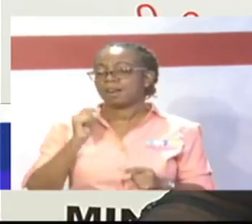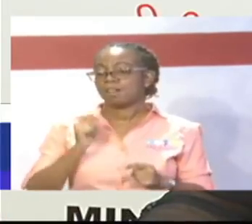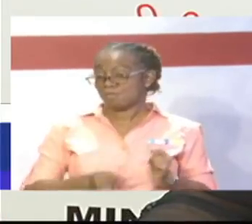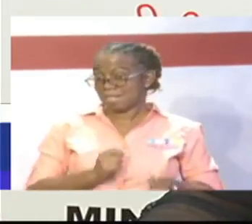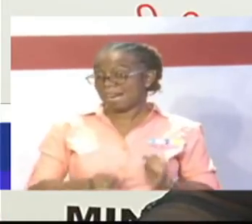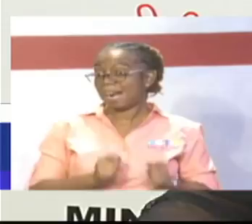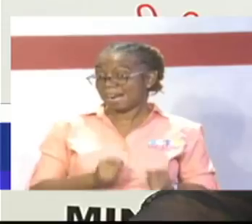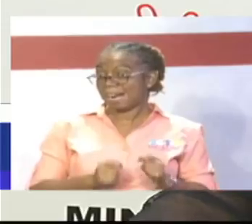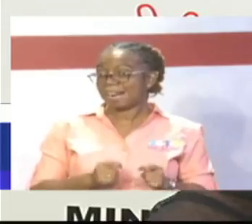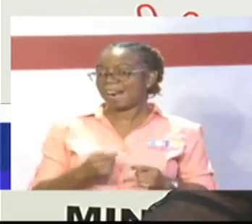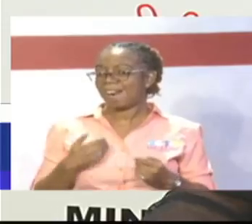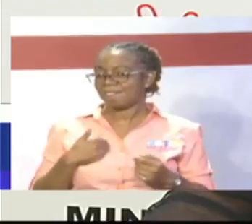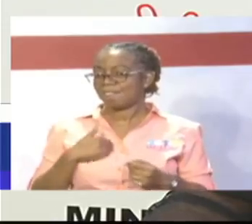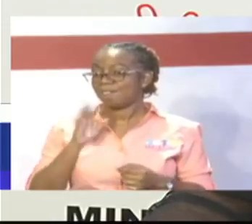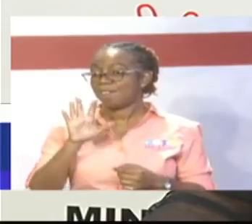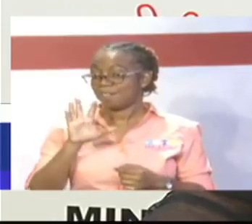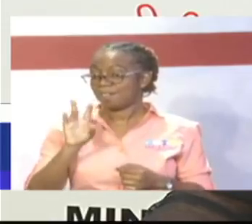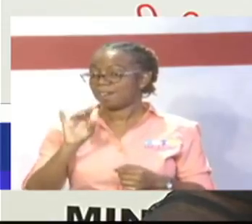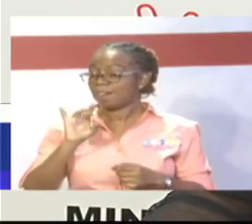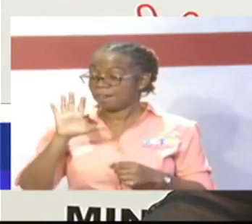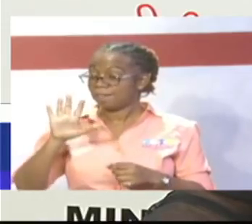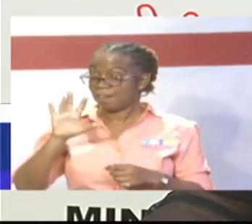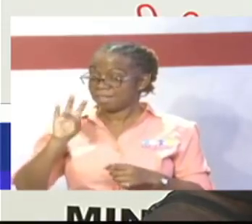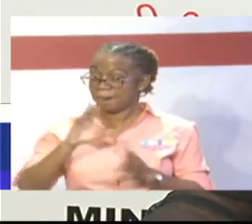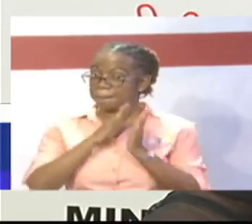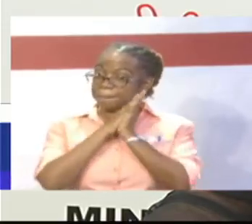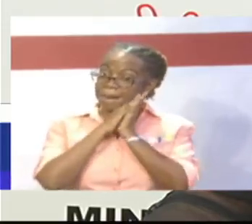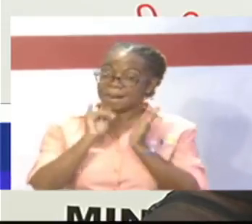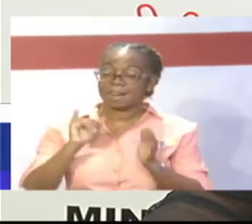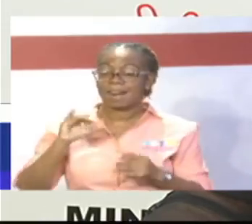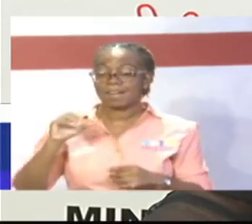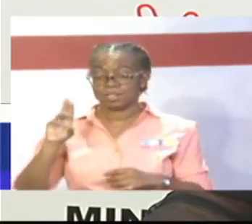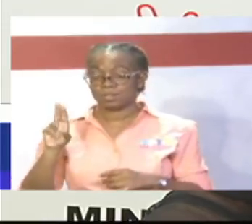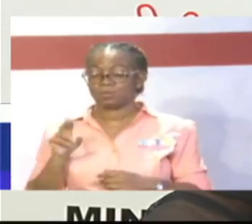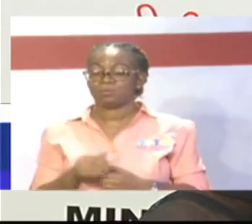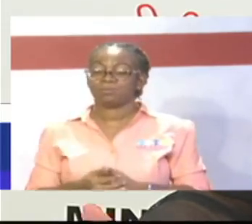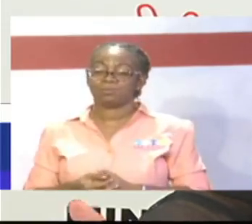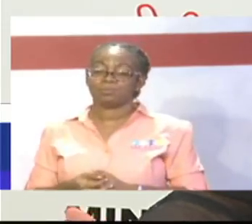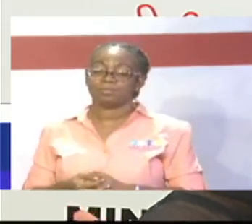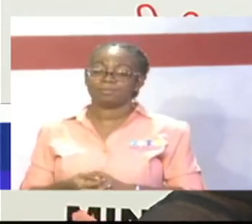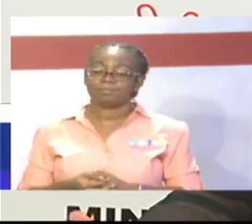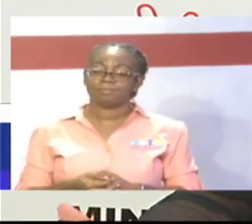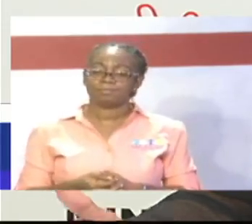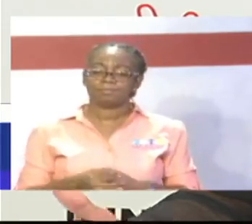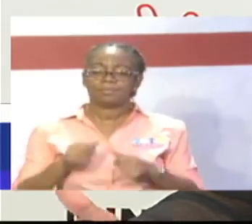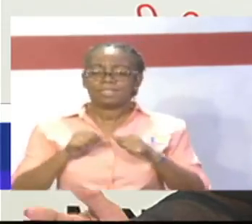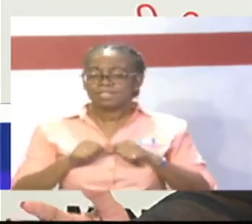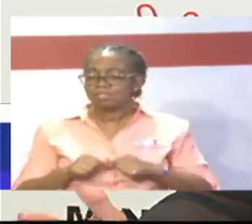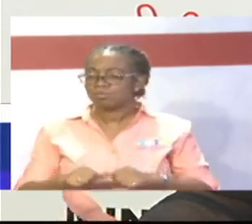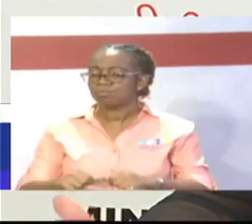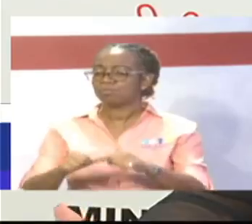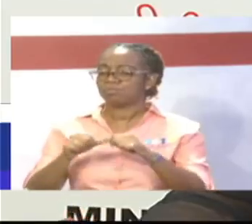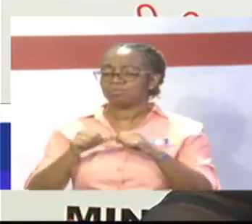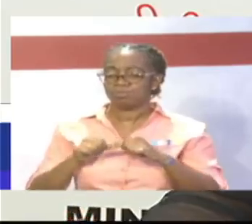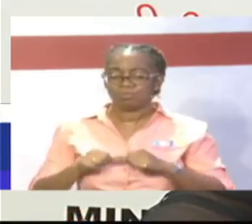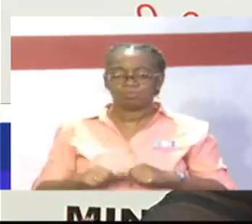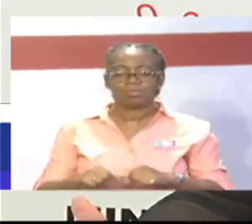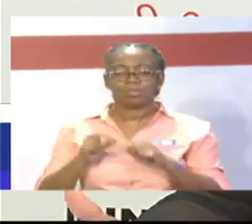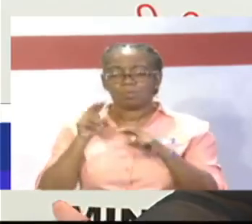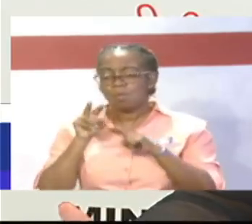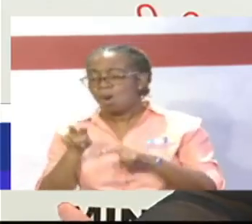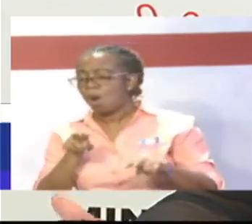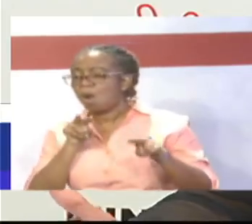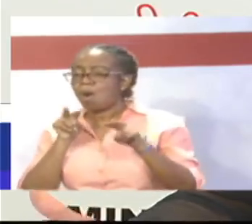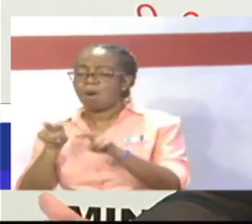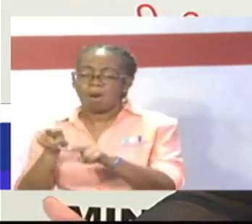58 operational ICU beds. And as I would have indicated earlier, and Dr. Hines on Monday, we continue to observe